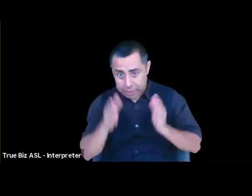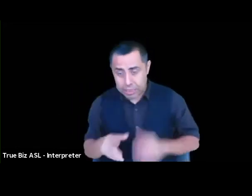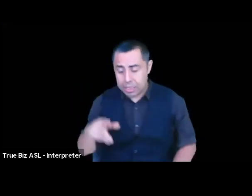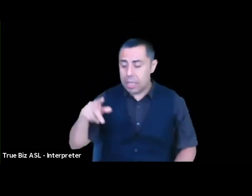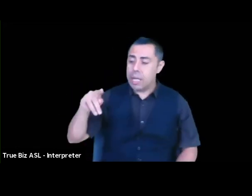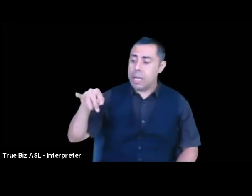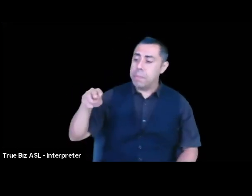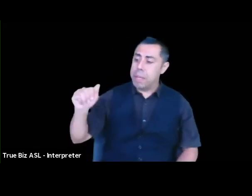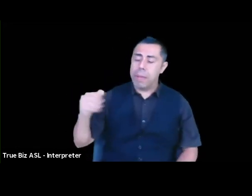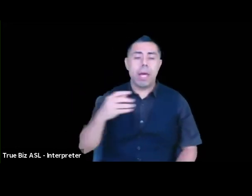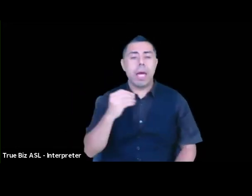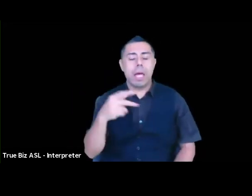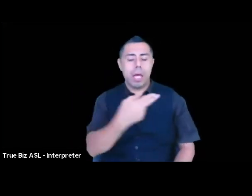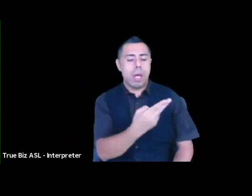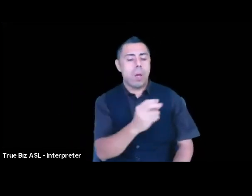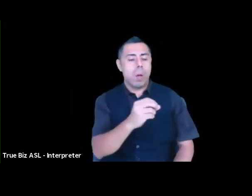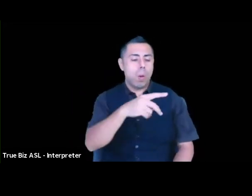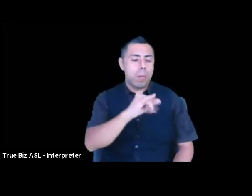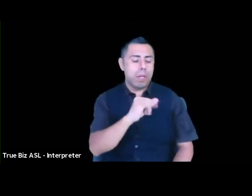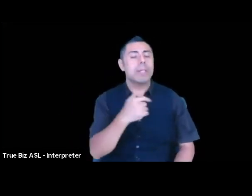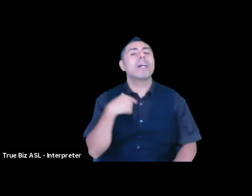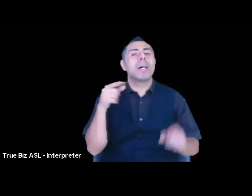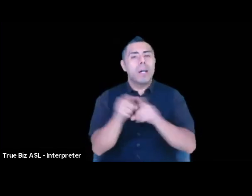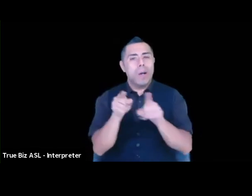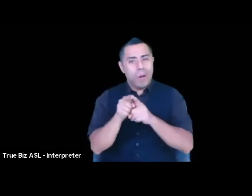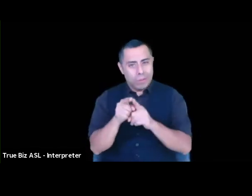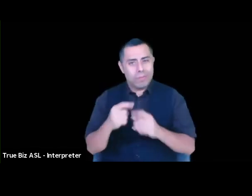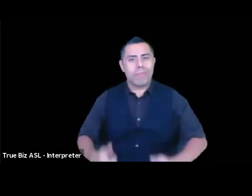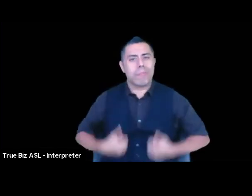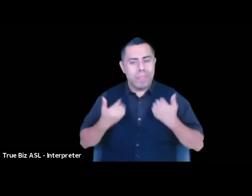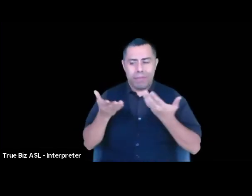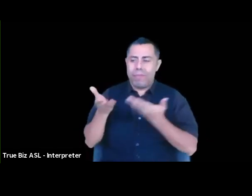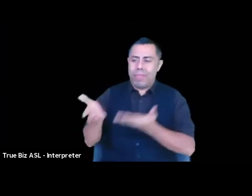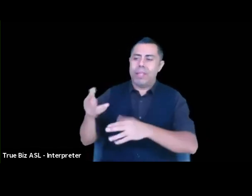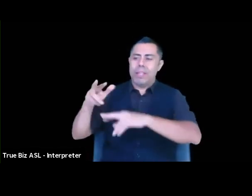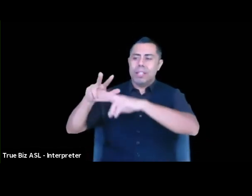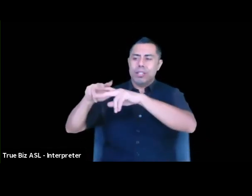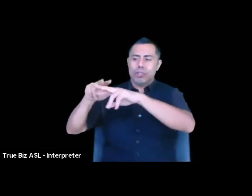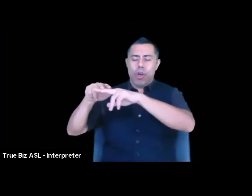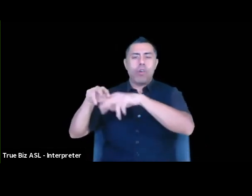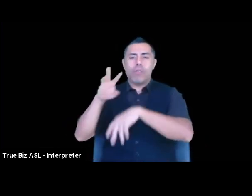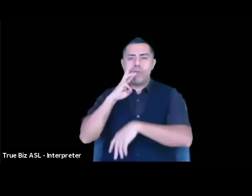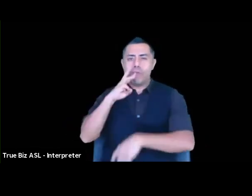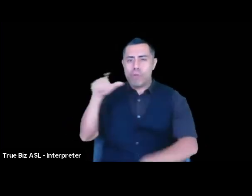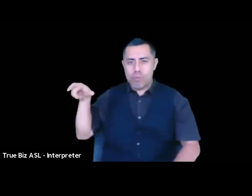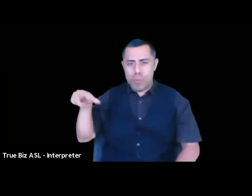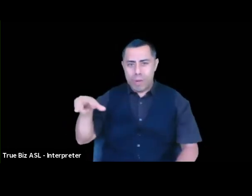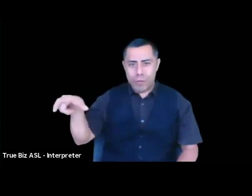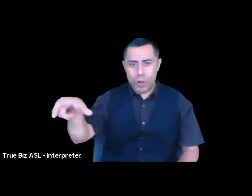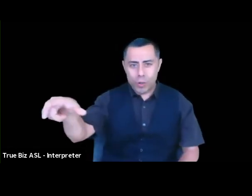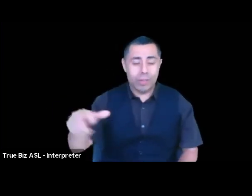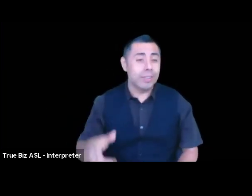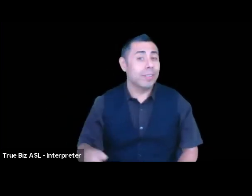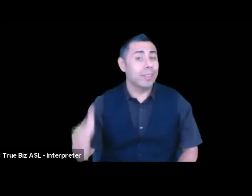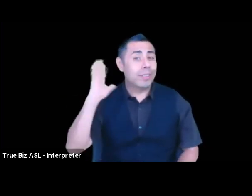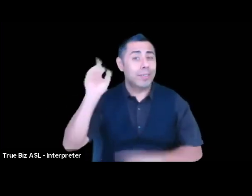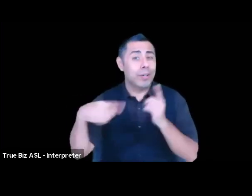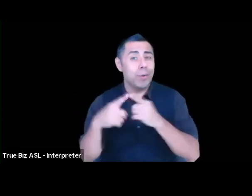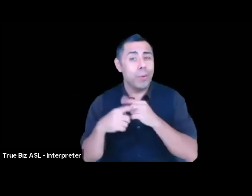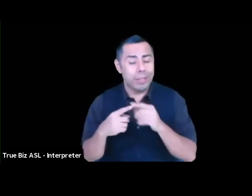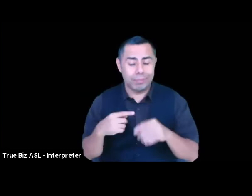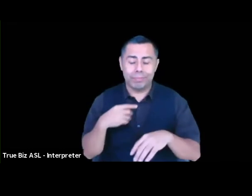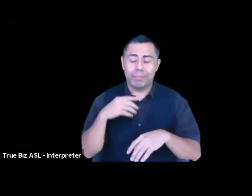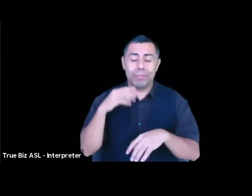River. And when we started Native Nation, Michael and Larissa asked us for our input on the